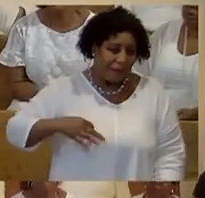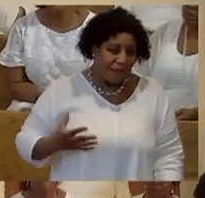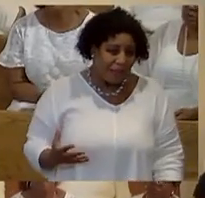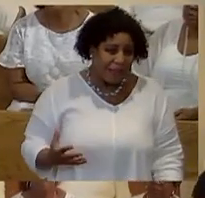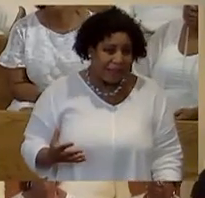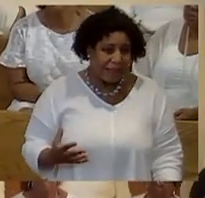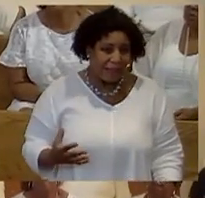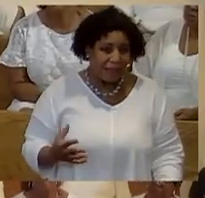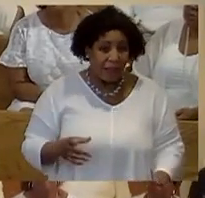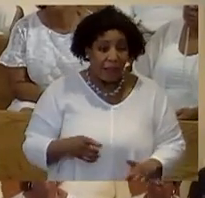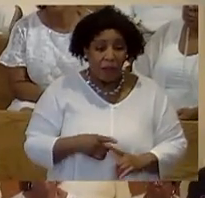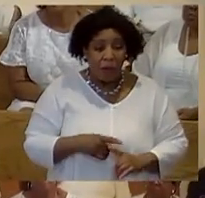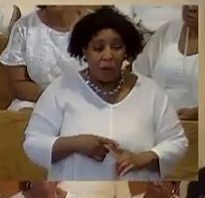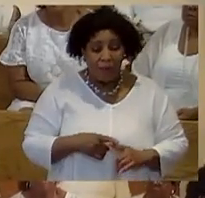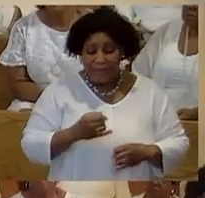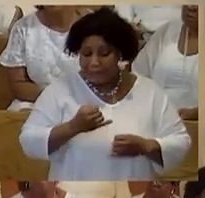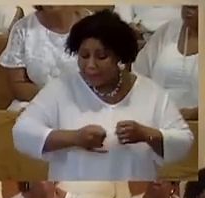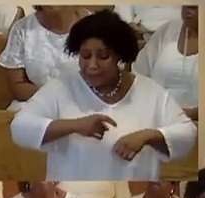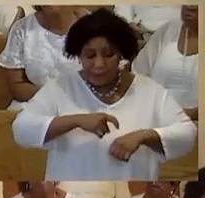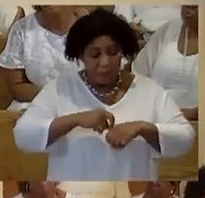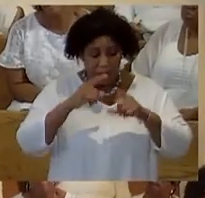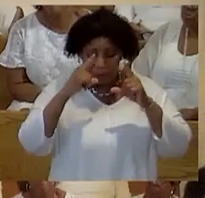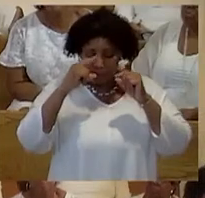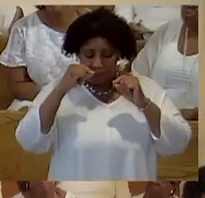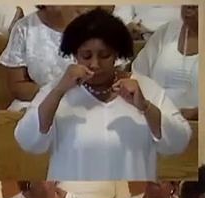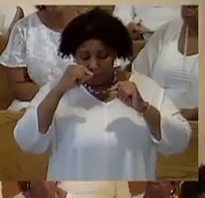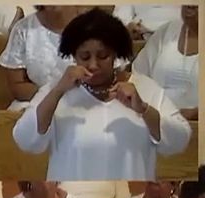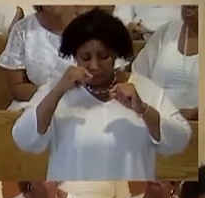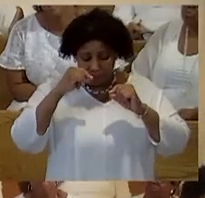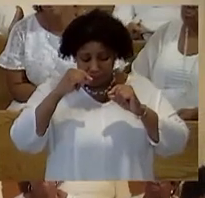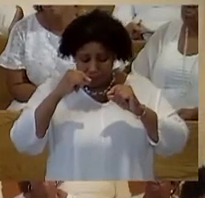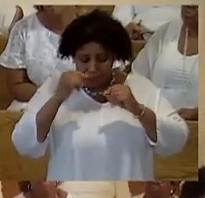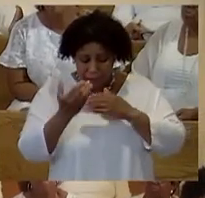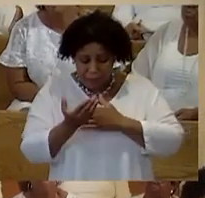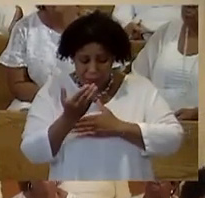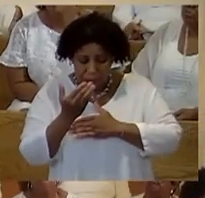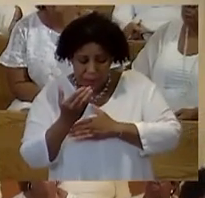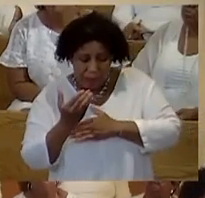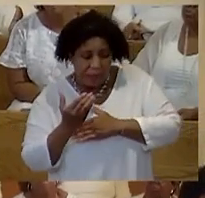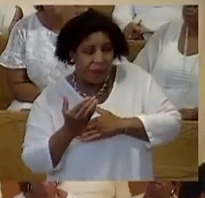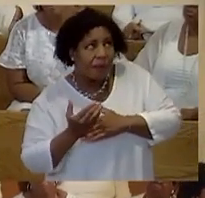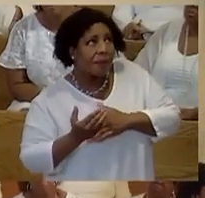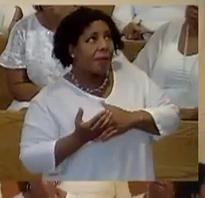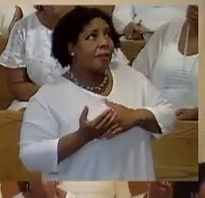when you close your eyes in death, you want to wake up in the morning,